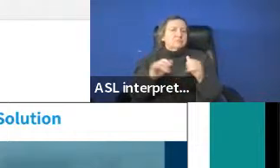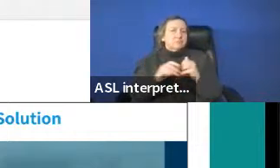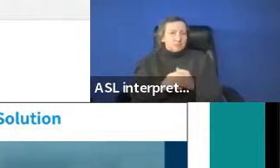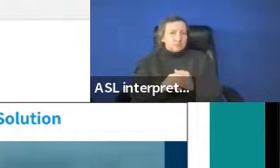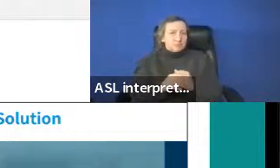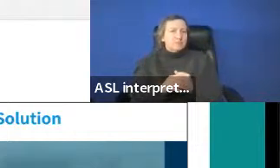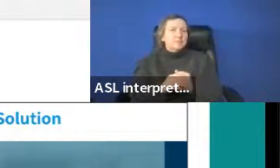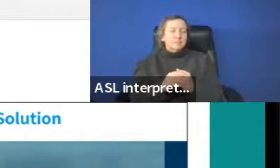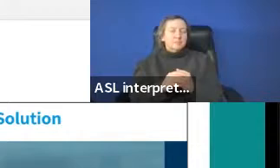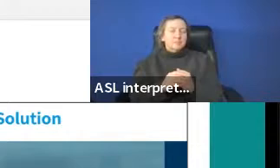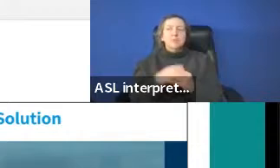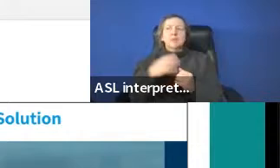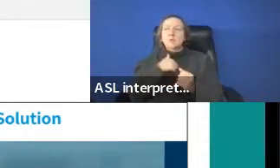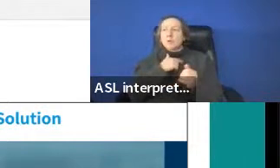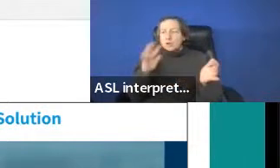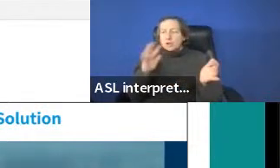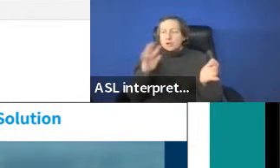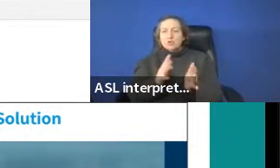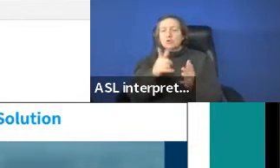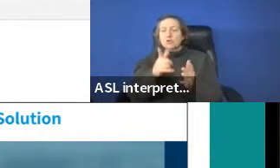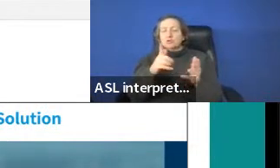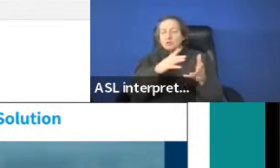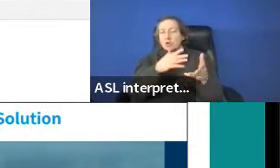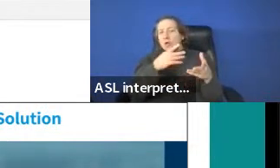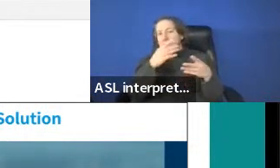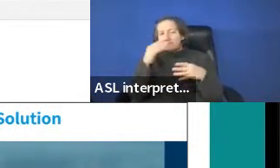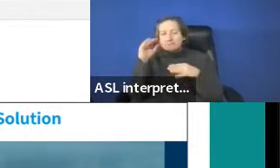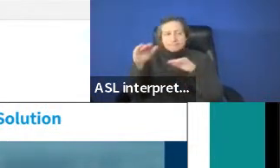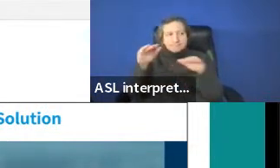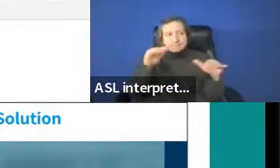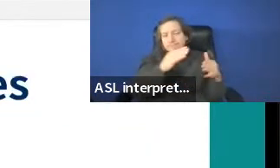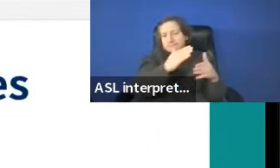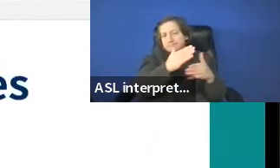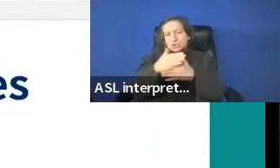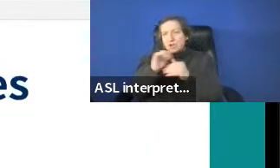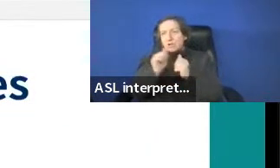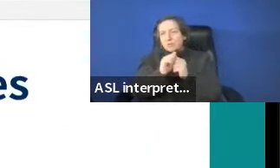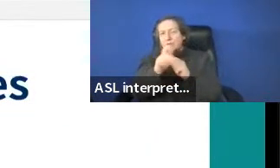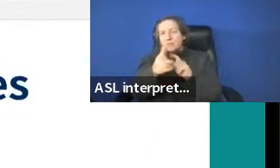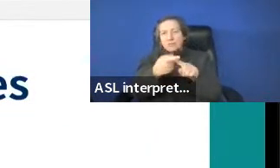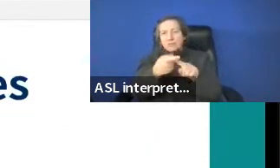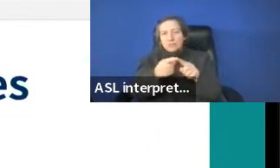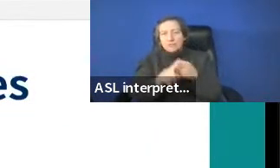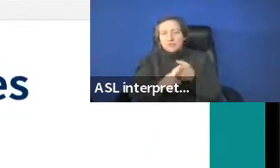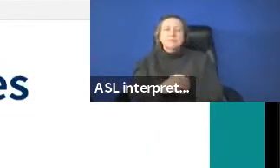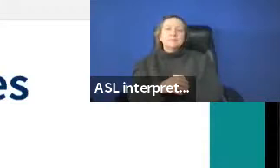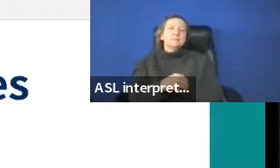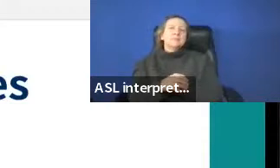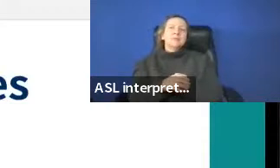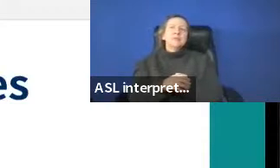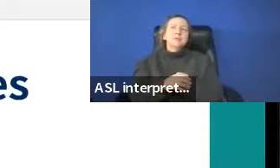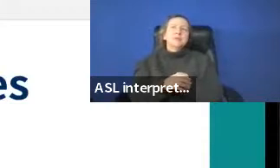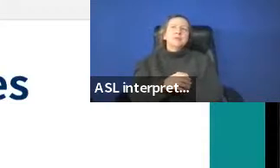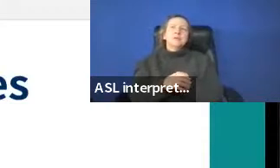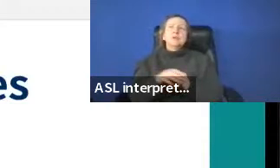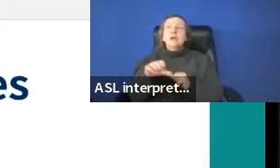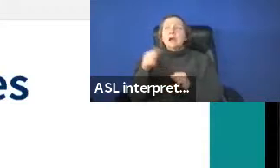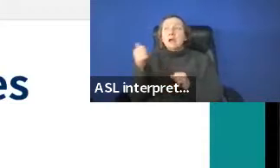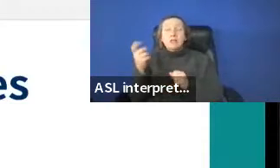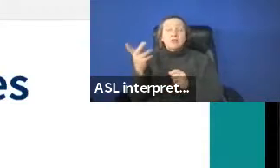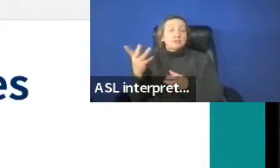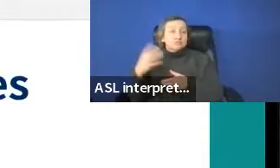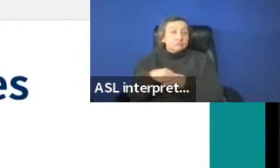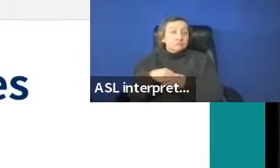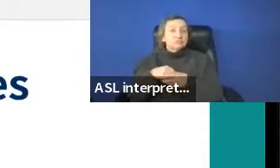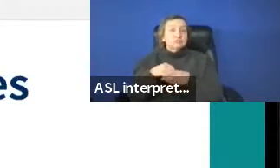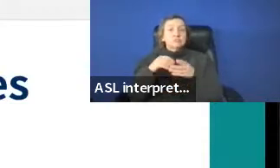available, and we encourage you to spread the word on that. The additional engagement opportunities are as usual.